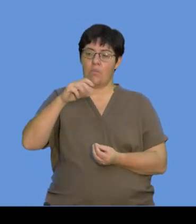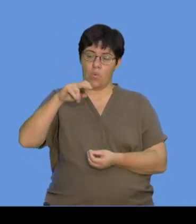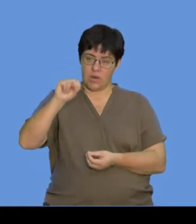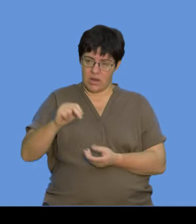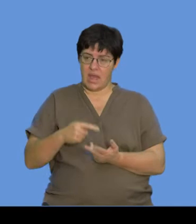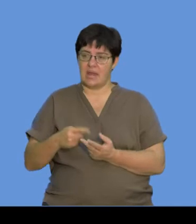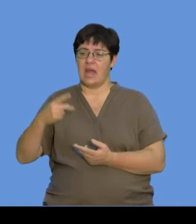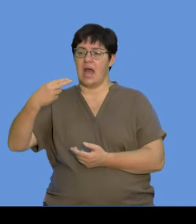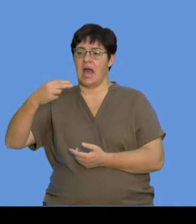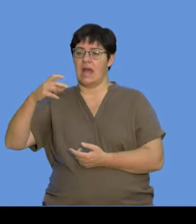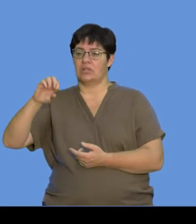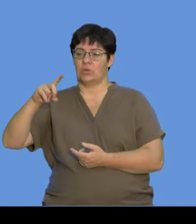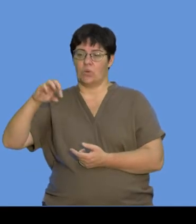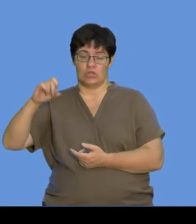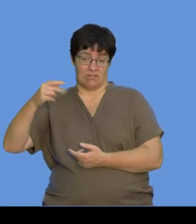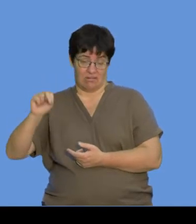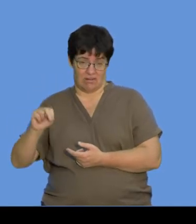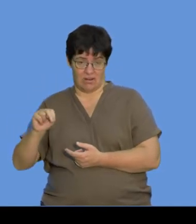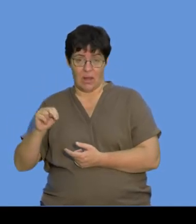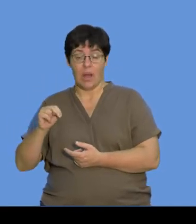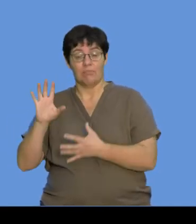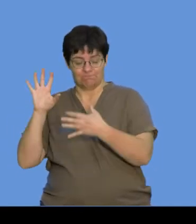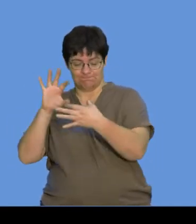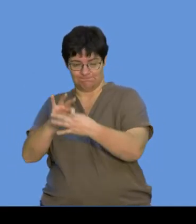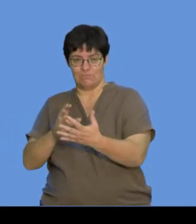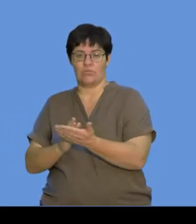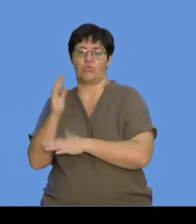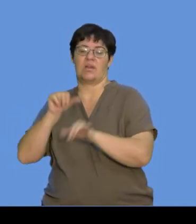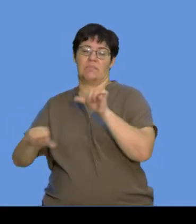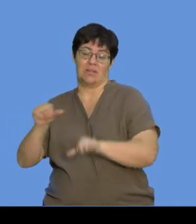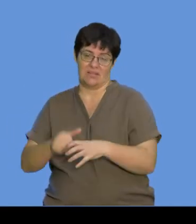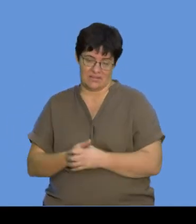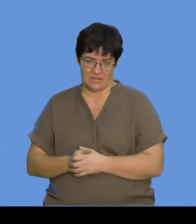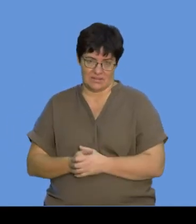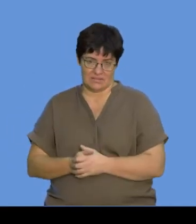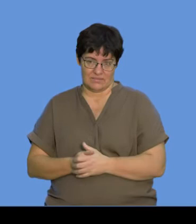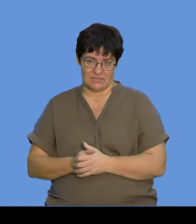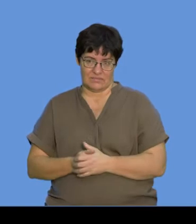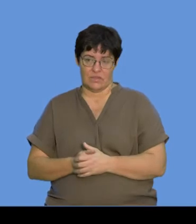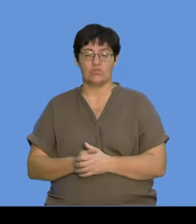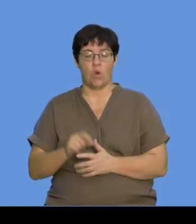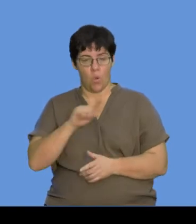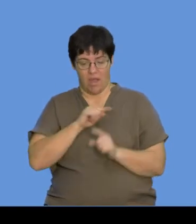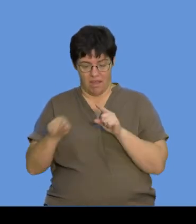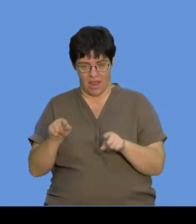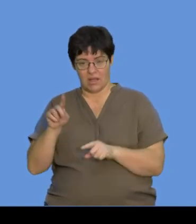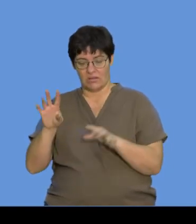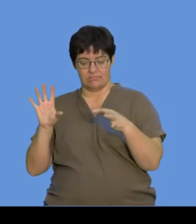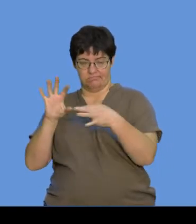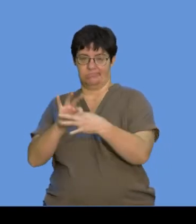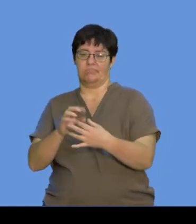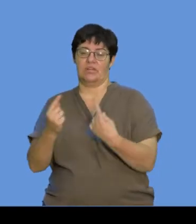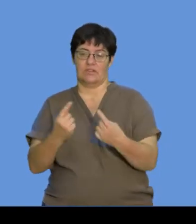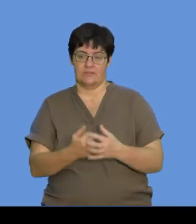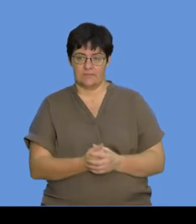and hydrogen atoms that are chemically bonded to each other. So these are molecules because they are covalently bonded